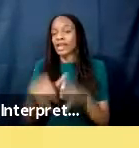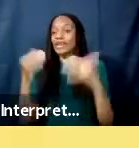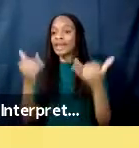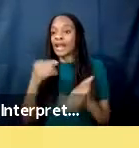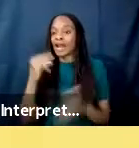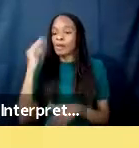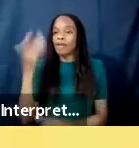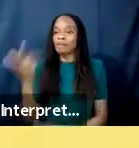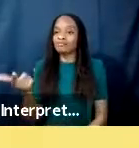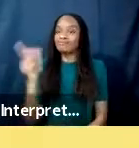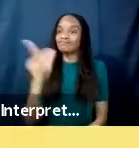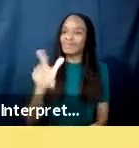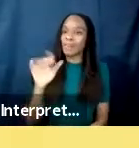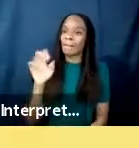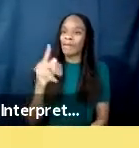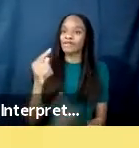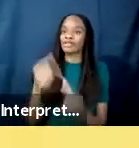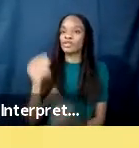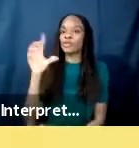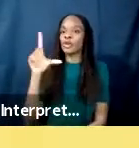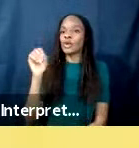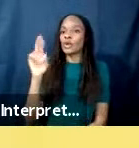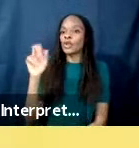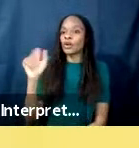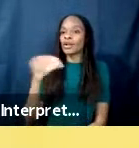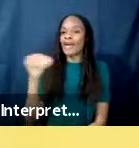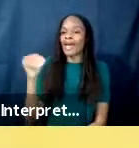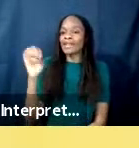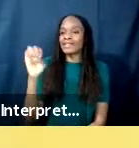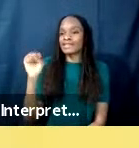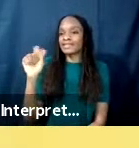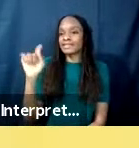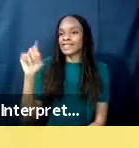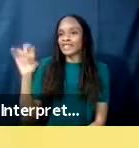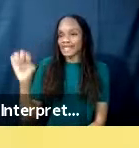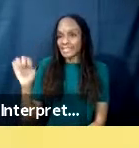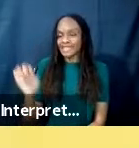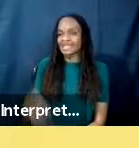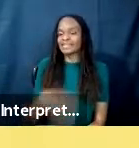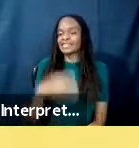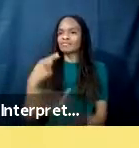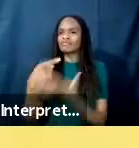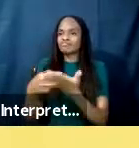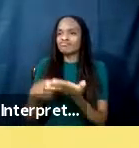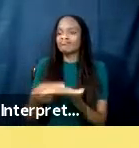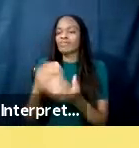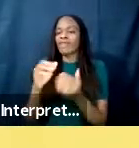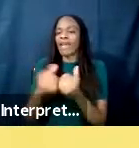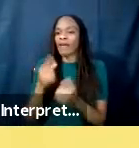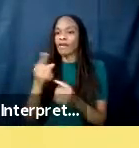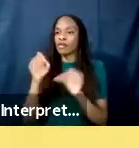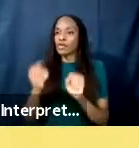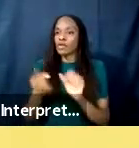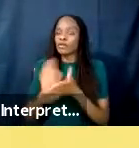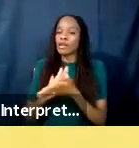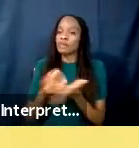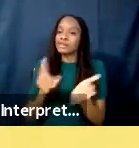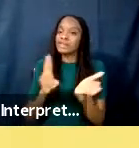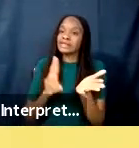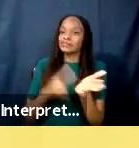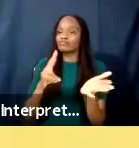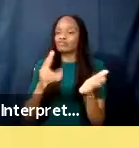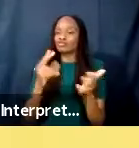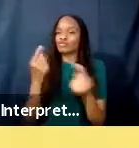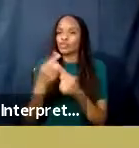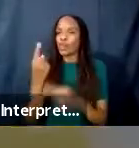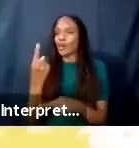hand it back to Lorna and Stephanie to tell you more about how you become signatory to one of these agreements. You're ready